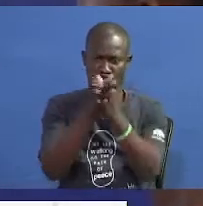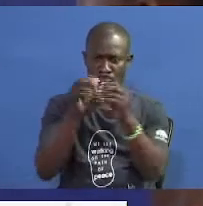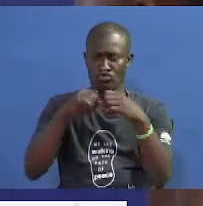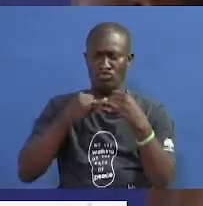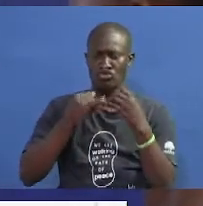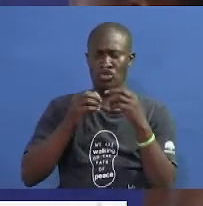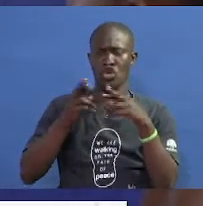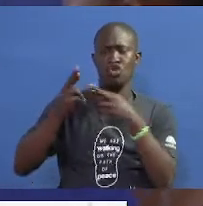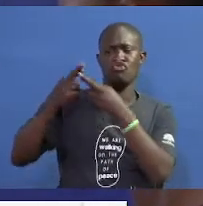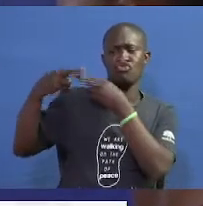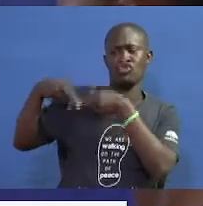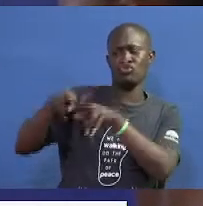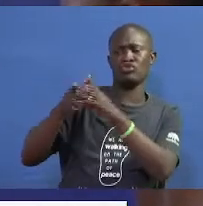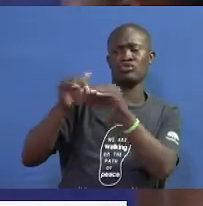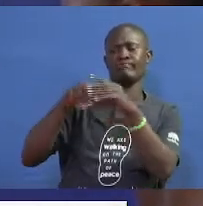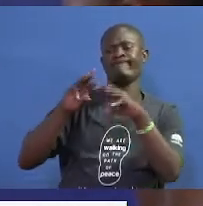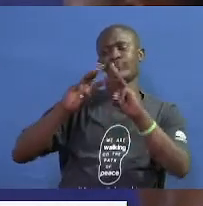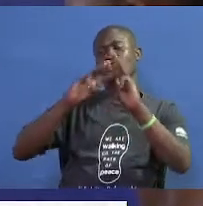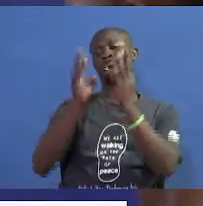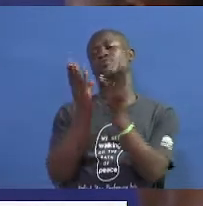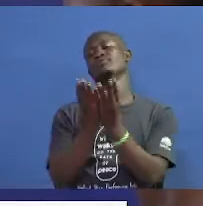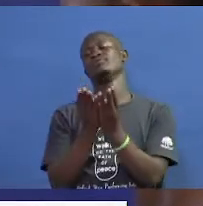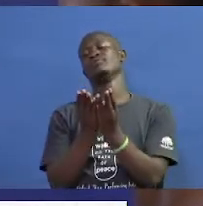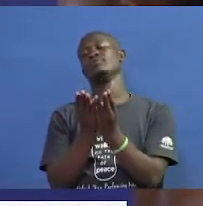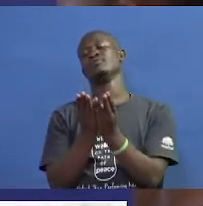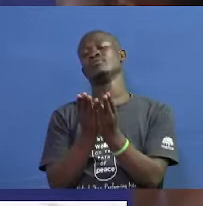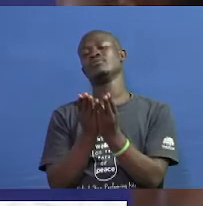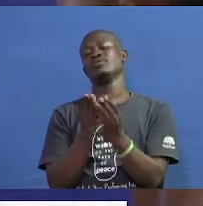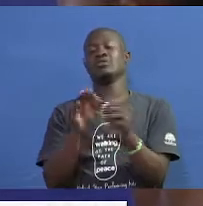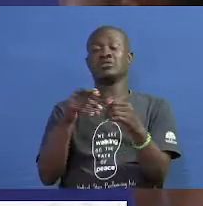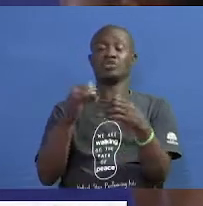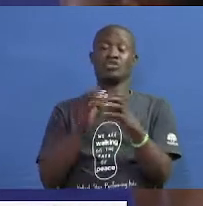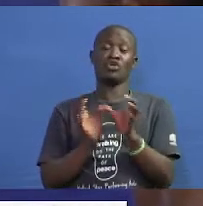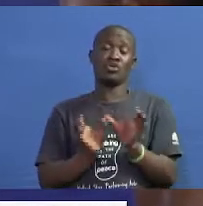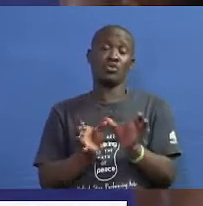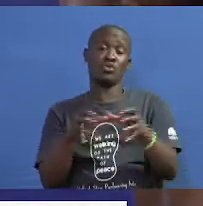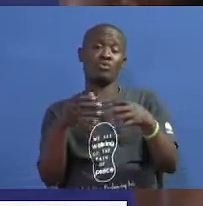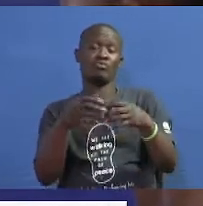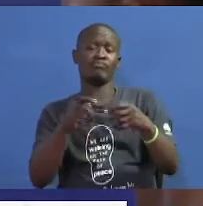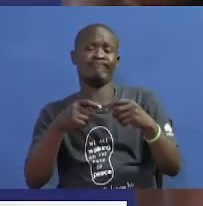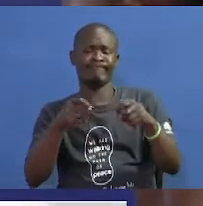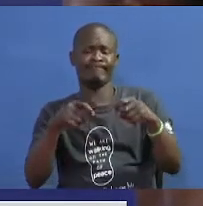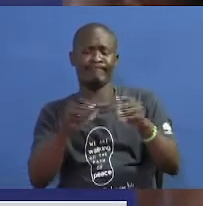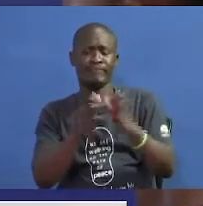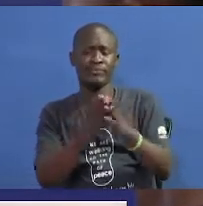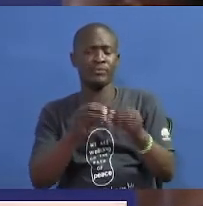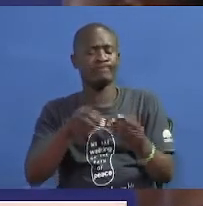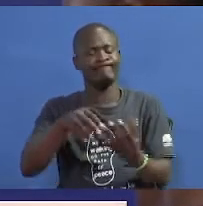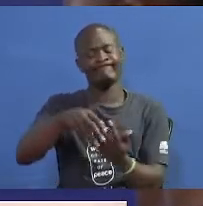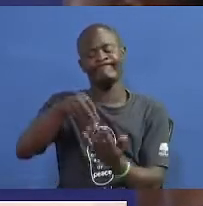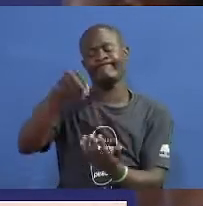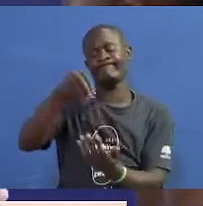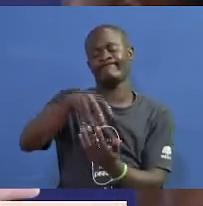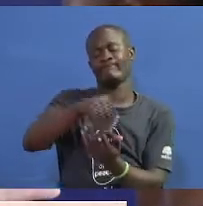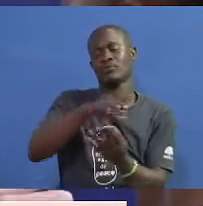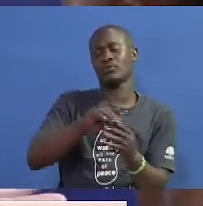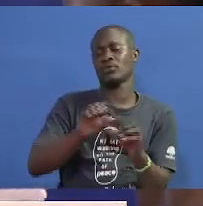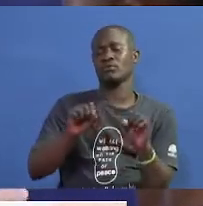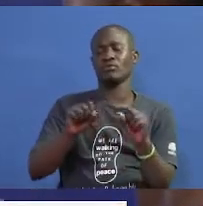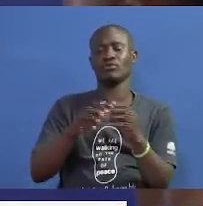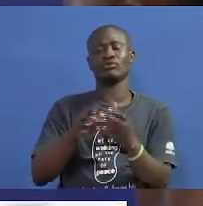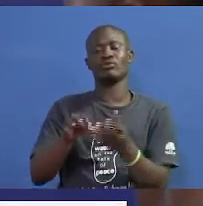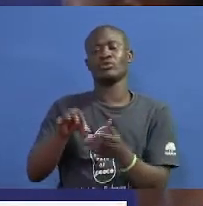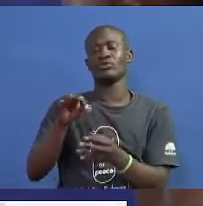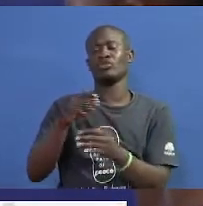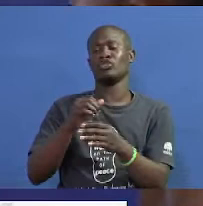world. And since it's our company and we try to choose as much as we can, we